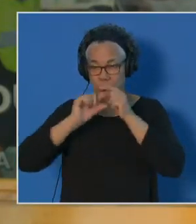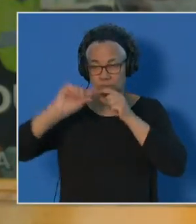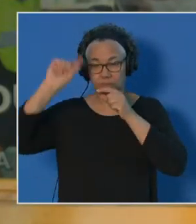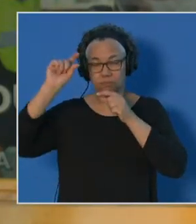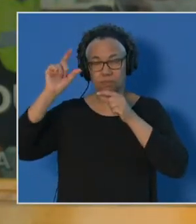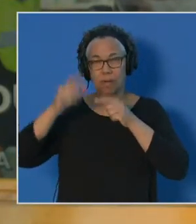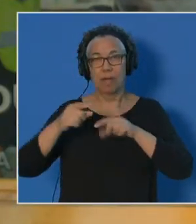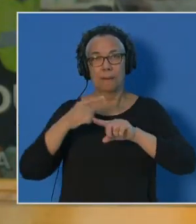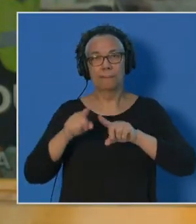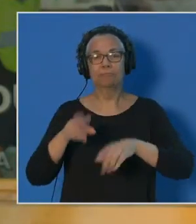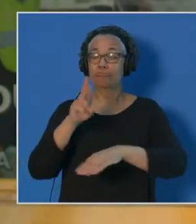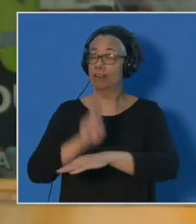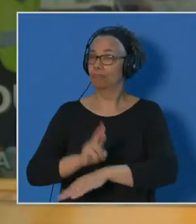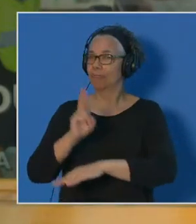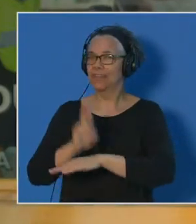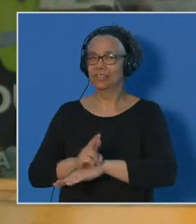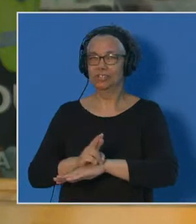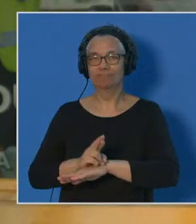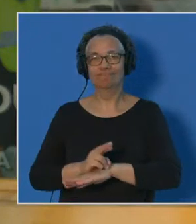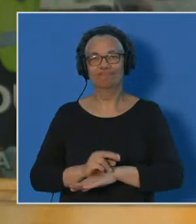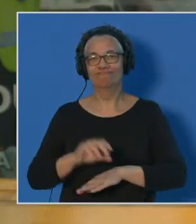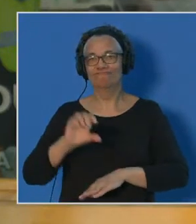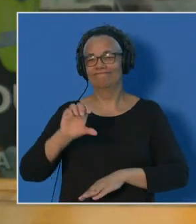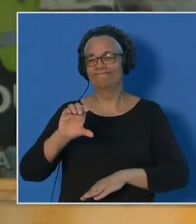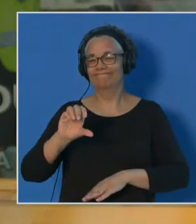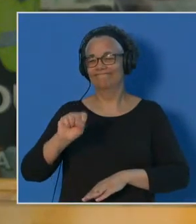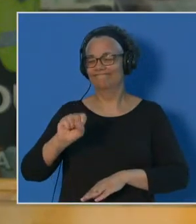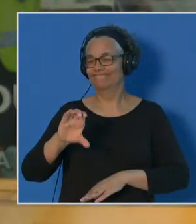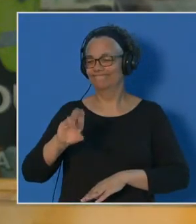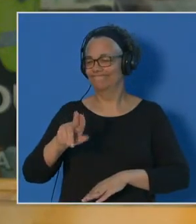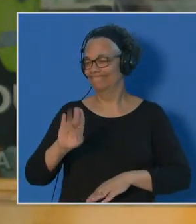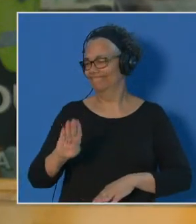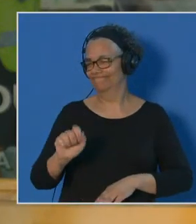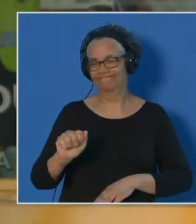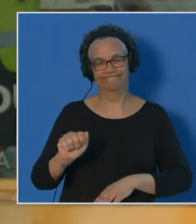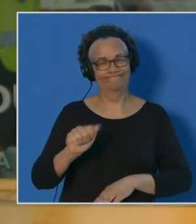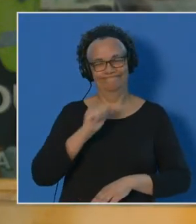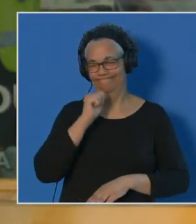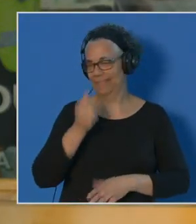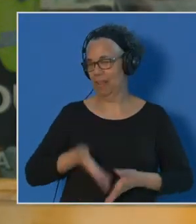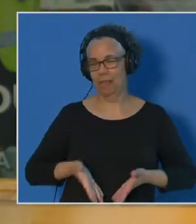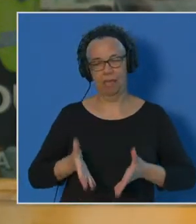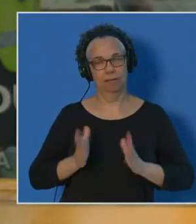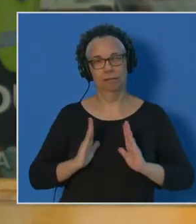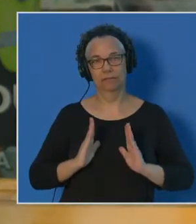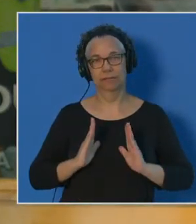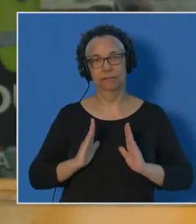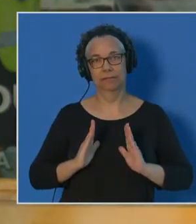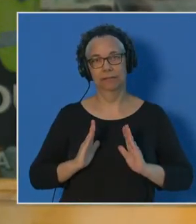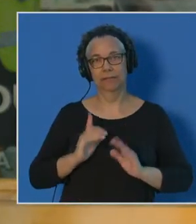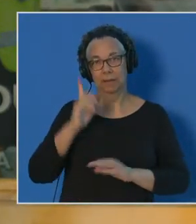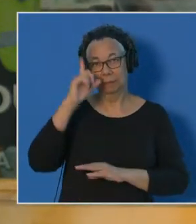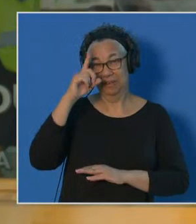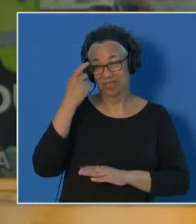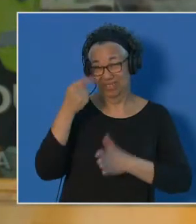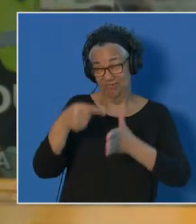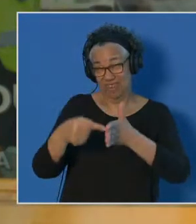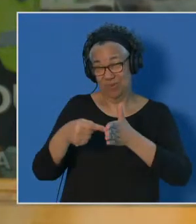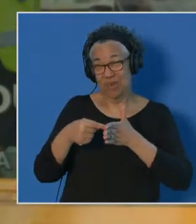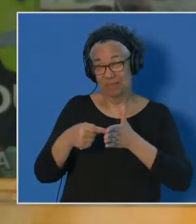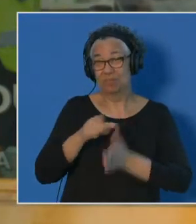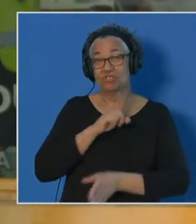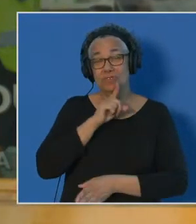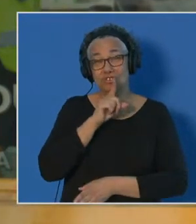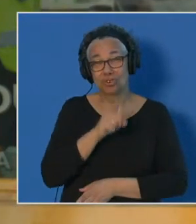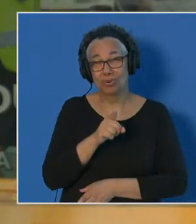recreational scuba diving at this point is not permitted, no. And it's for the reasons, as you rightly said, with respect to the requirement to ensure that we